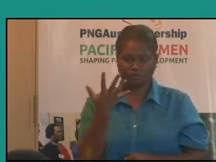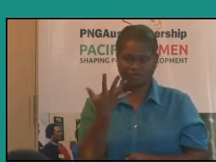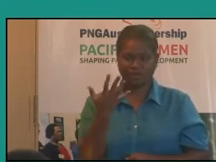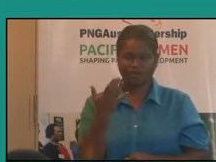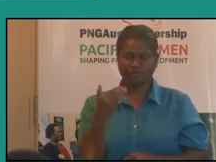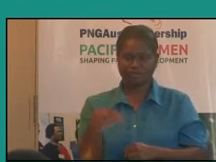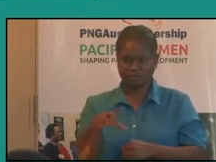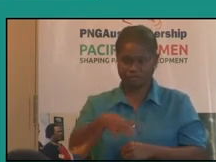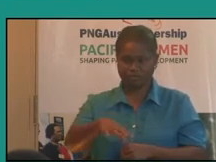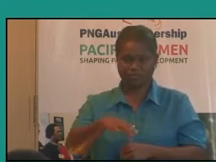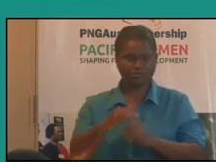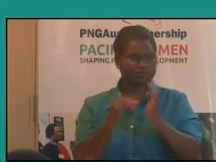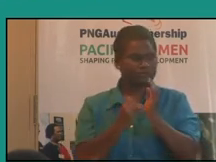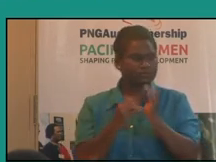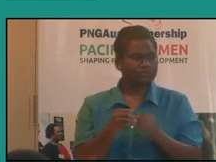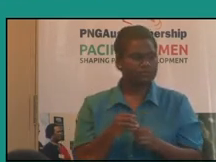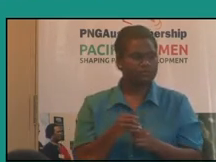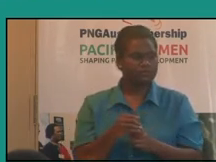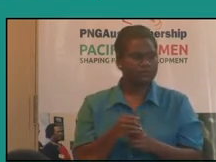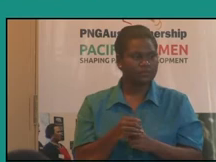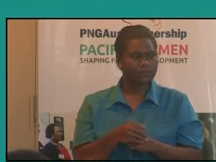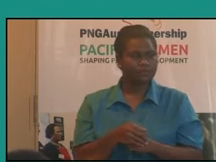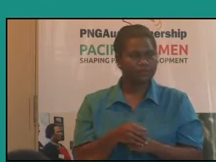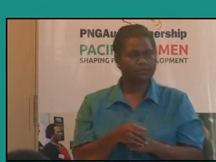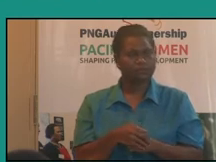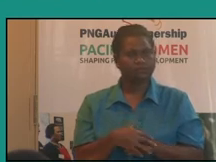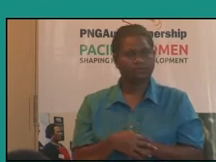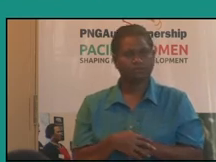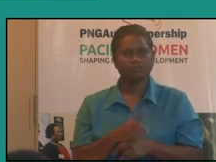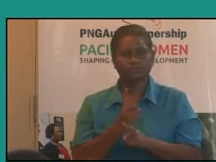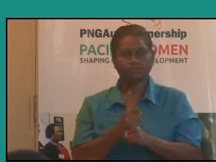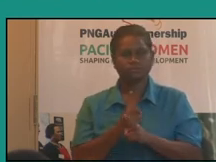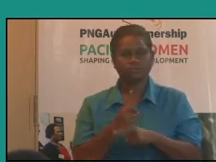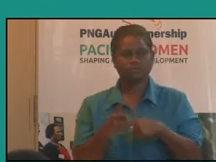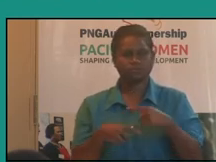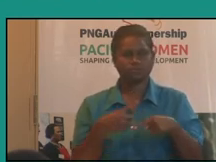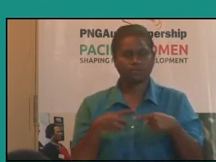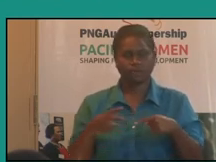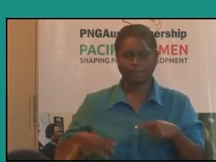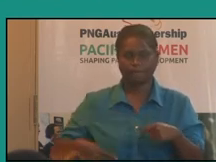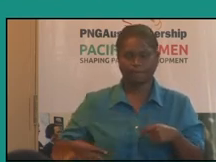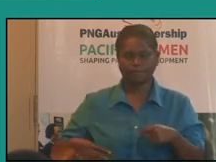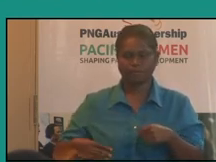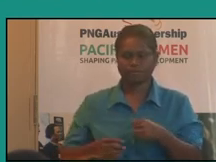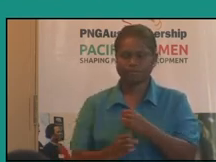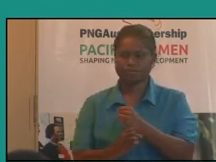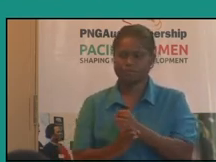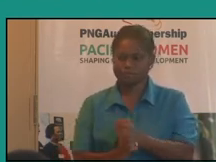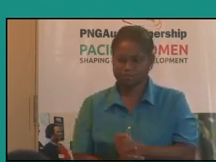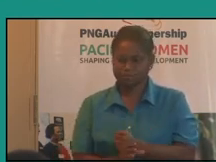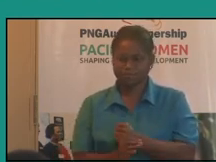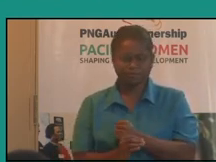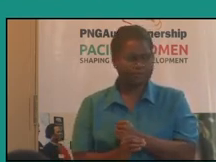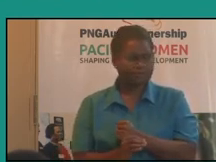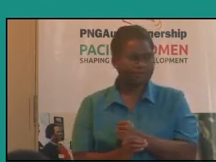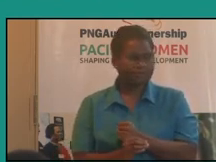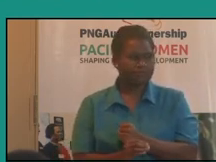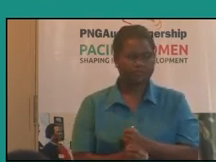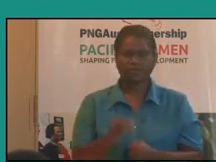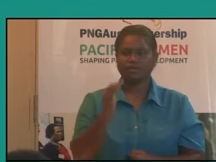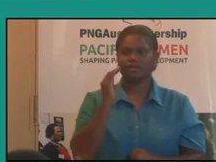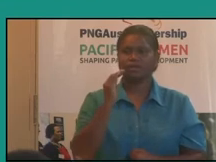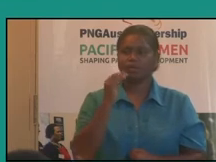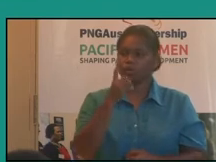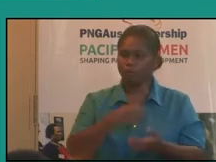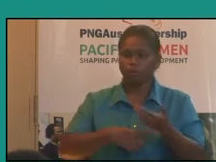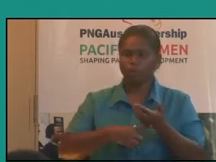section 101, that's where it talks about the membership of parliament. That only requires 56